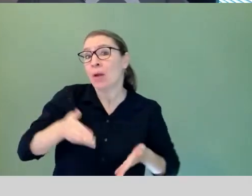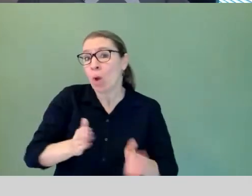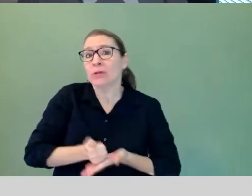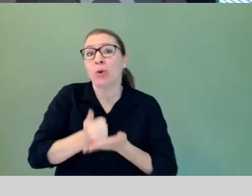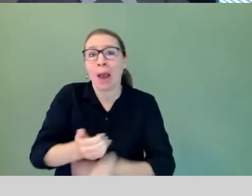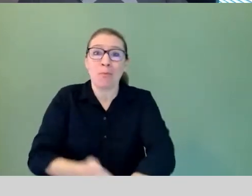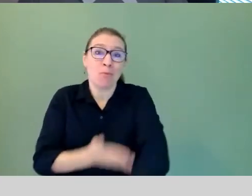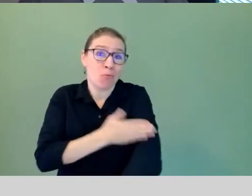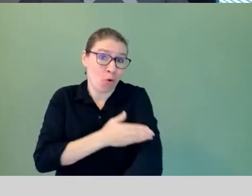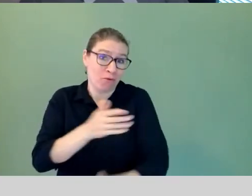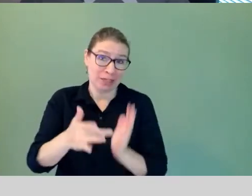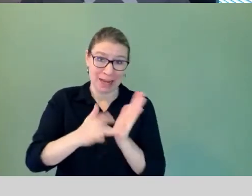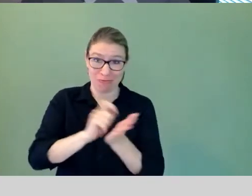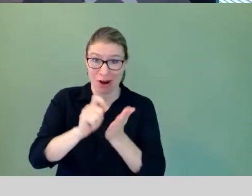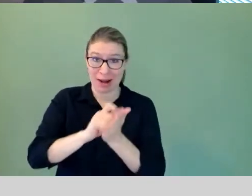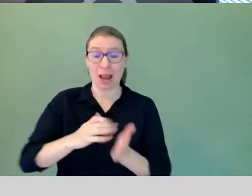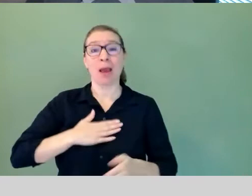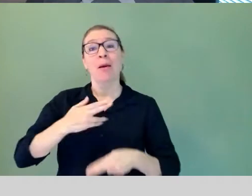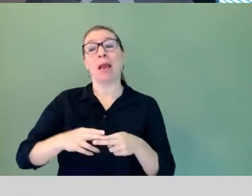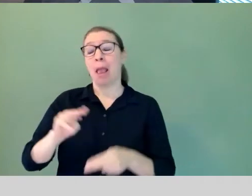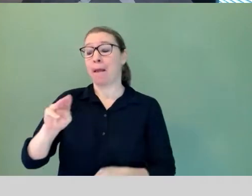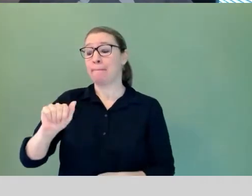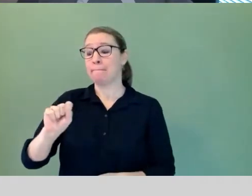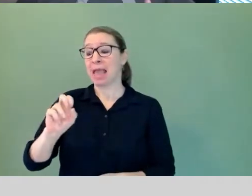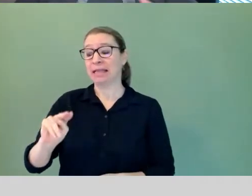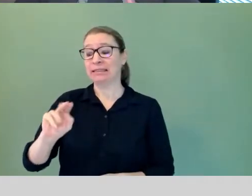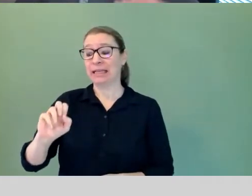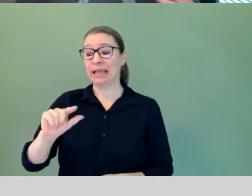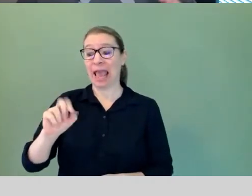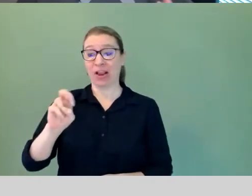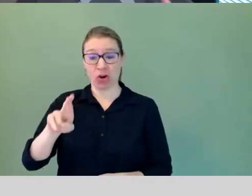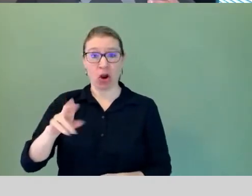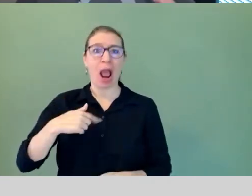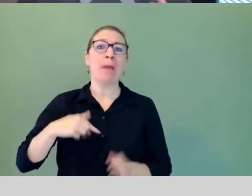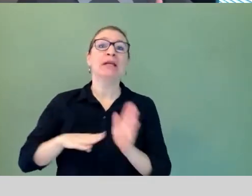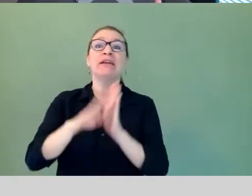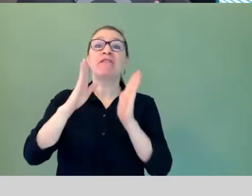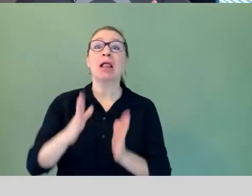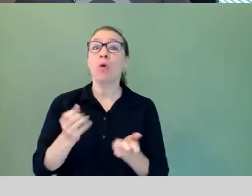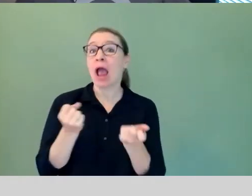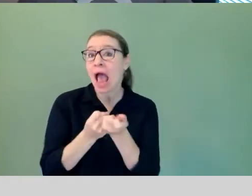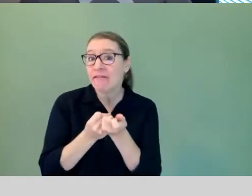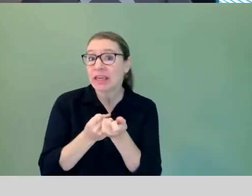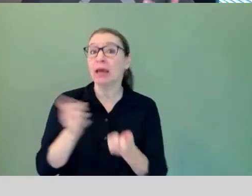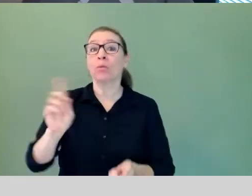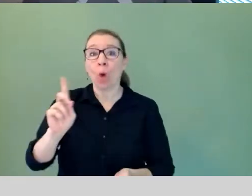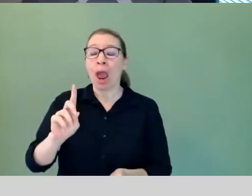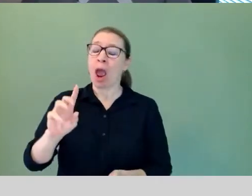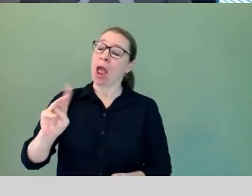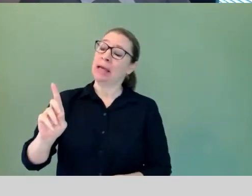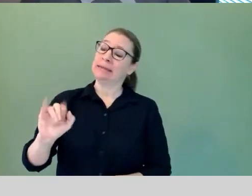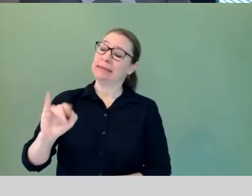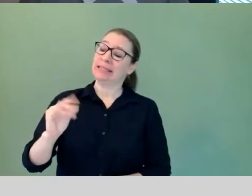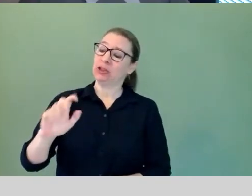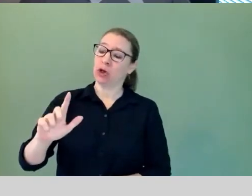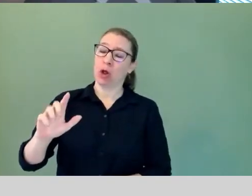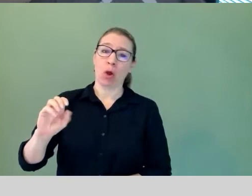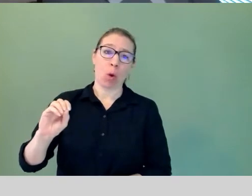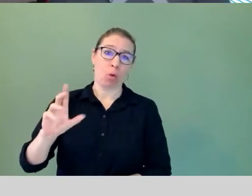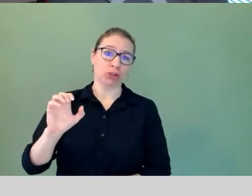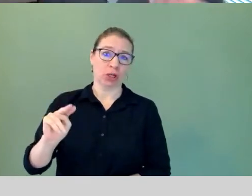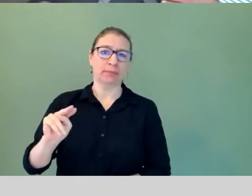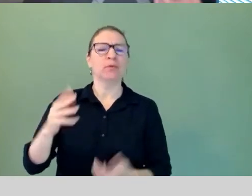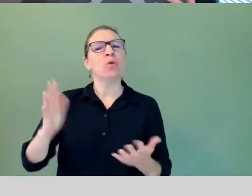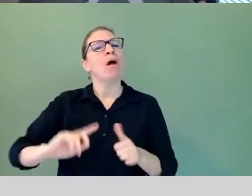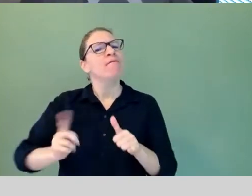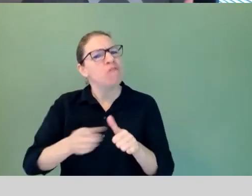and I'm a developer advocate at DigitalOcean. So, before we get into the tips and tricks that I have, let's talk a little bit about technical writing, and more